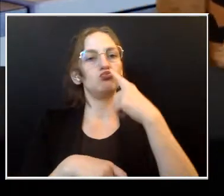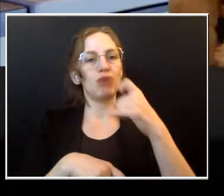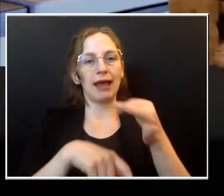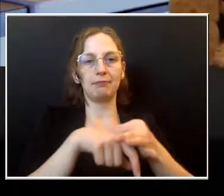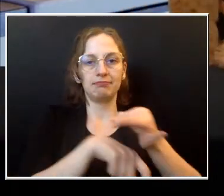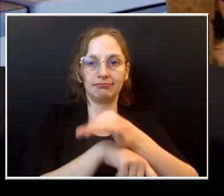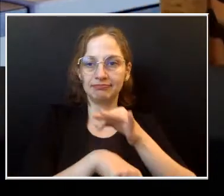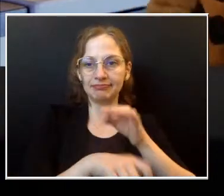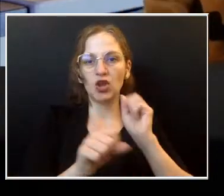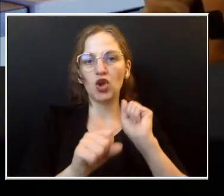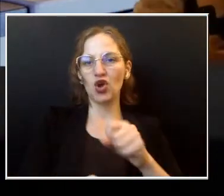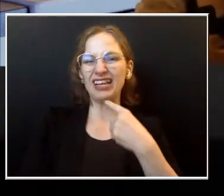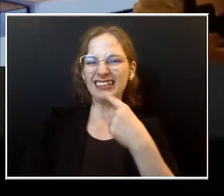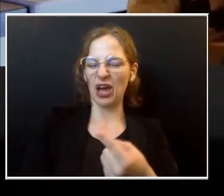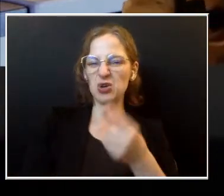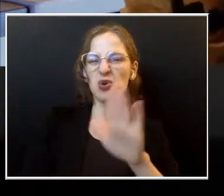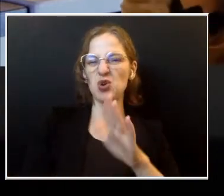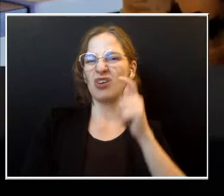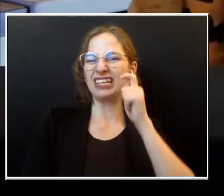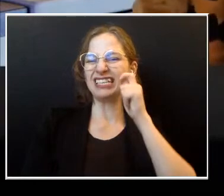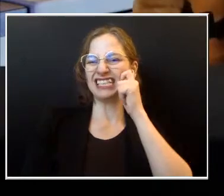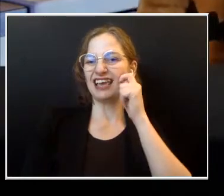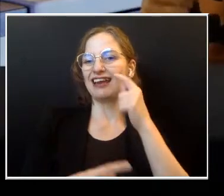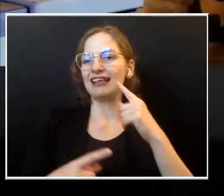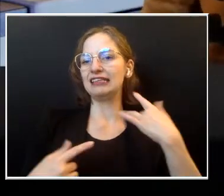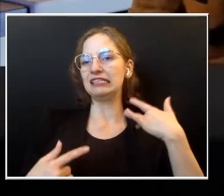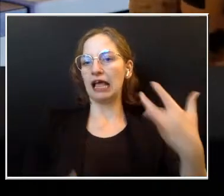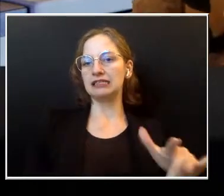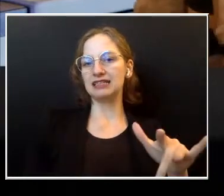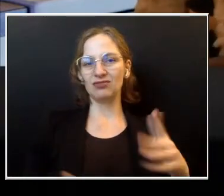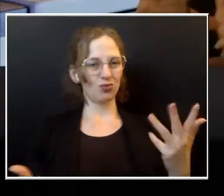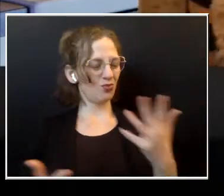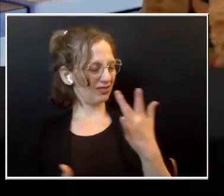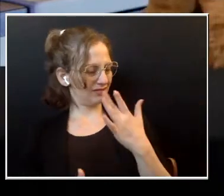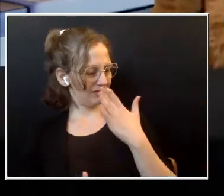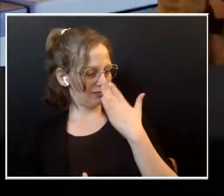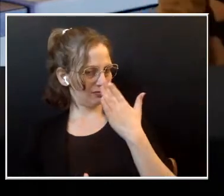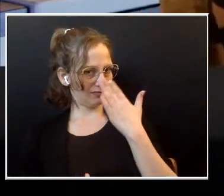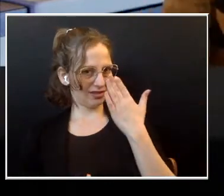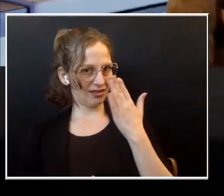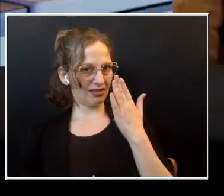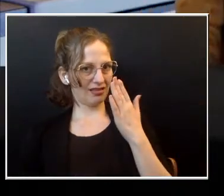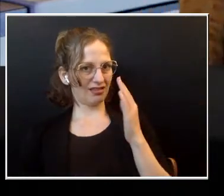What's that smell? It doesn't smell right. Oh, I think you're right,